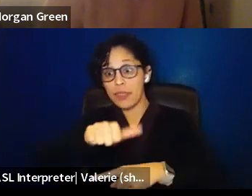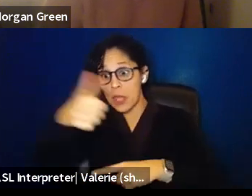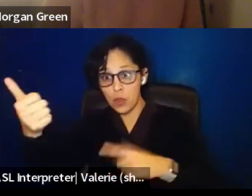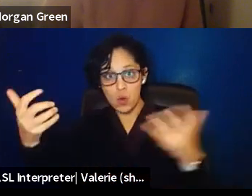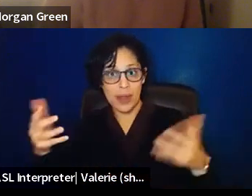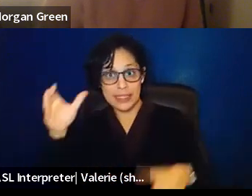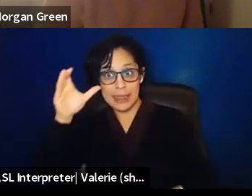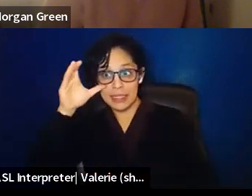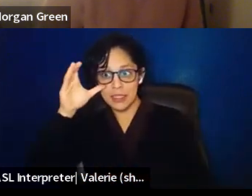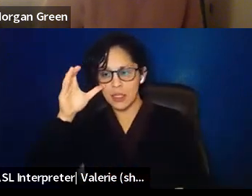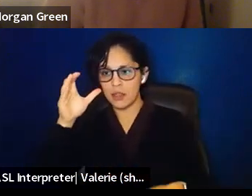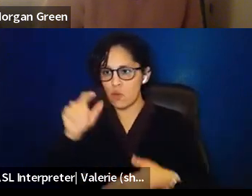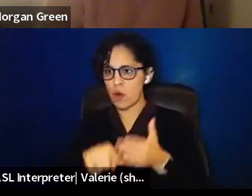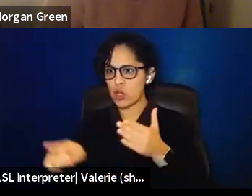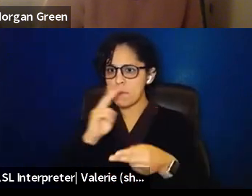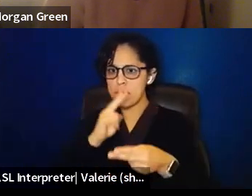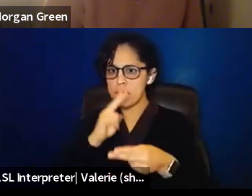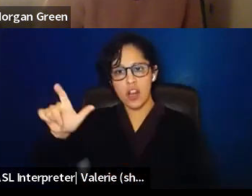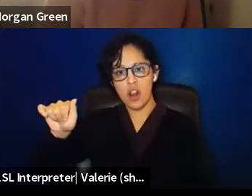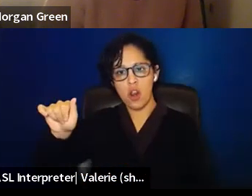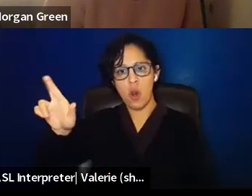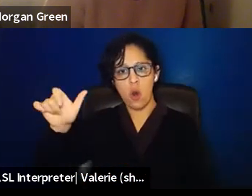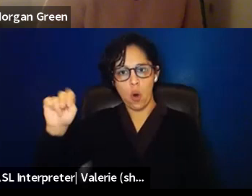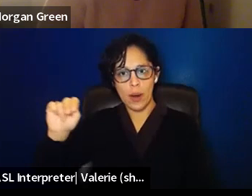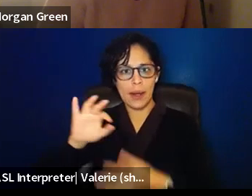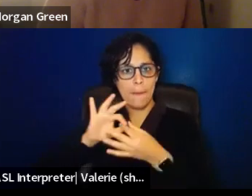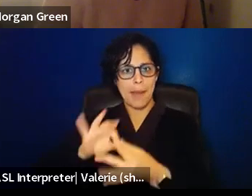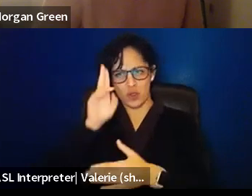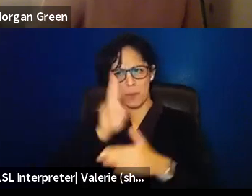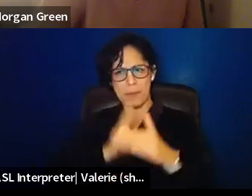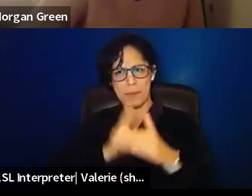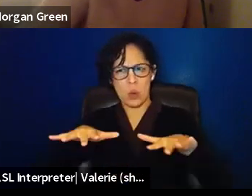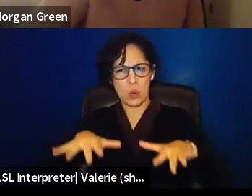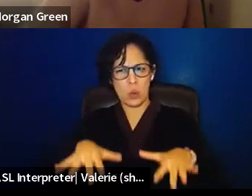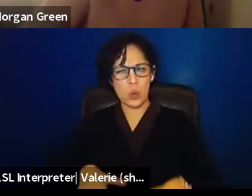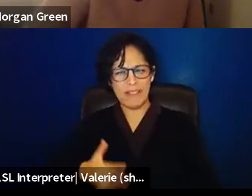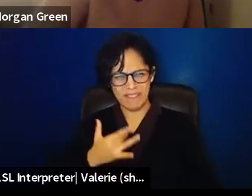Lauren, and that felt so true.